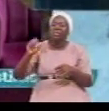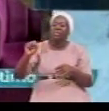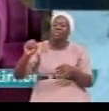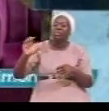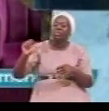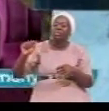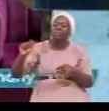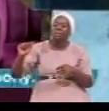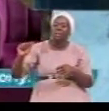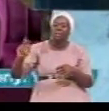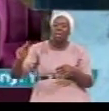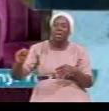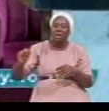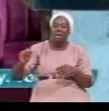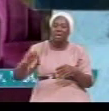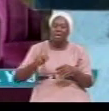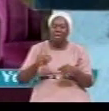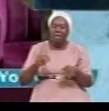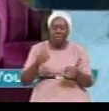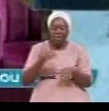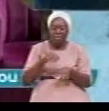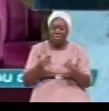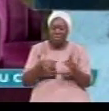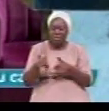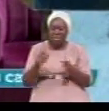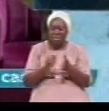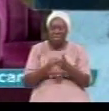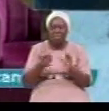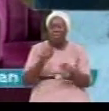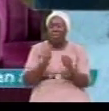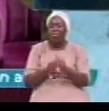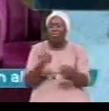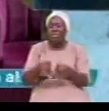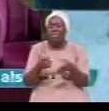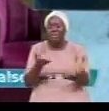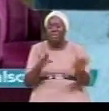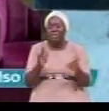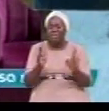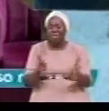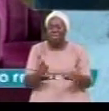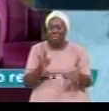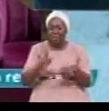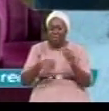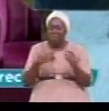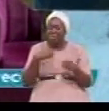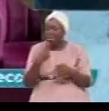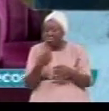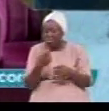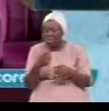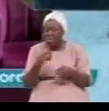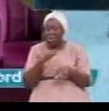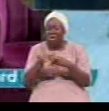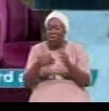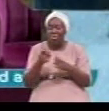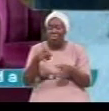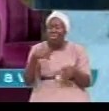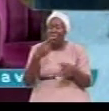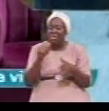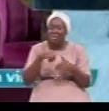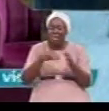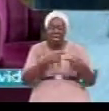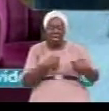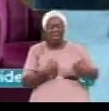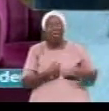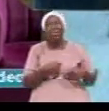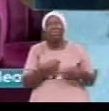scan was on, I was almost like a dead person. I couldn't speak. All I was saying in my heart